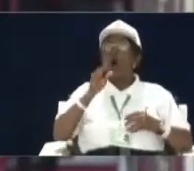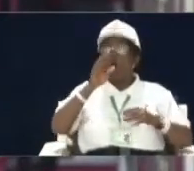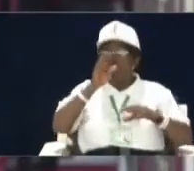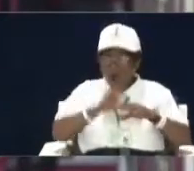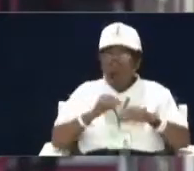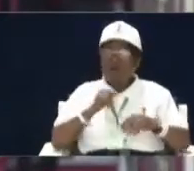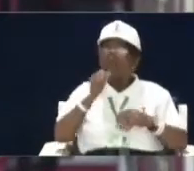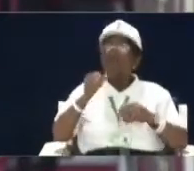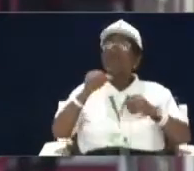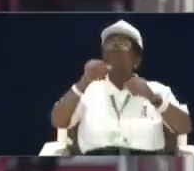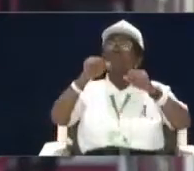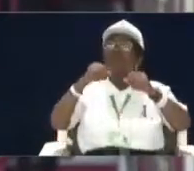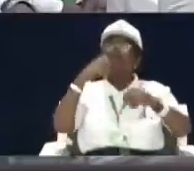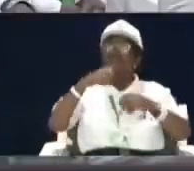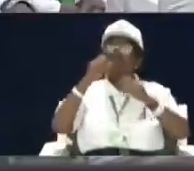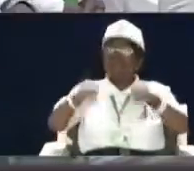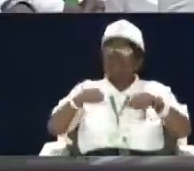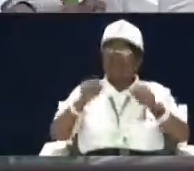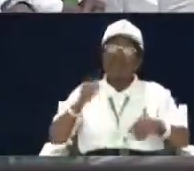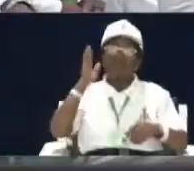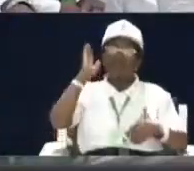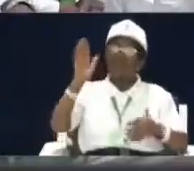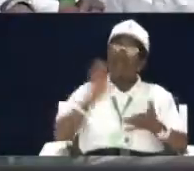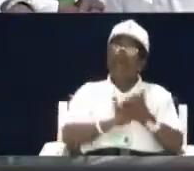will become your portion.